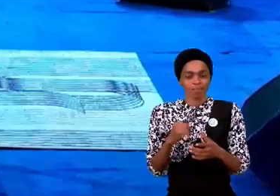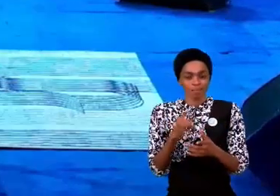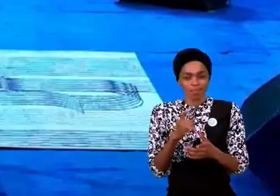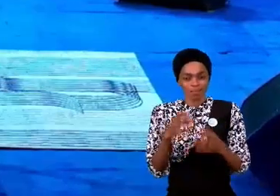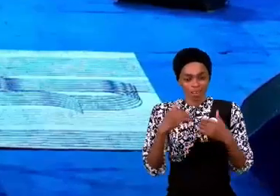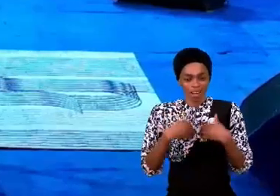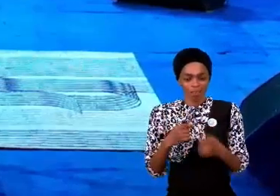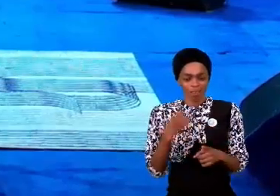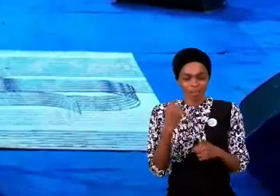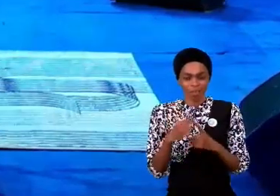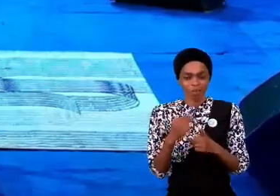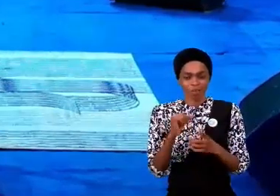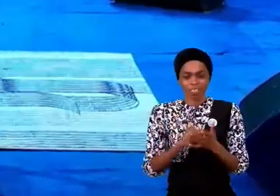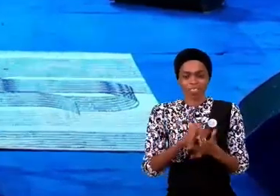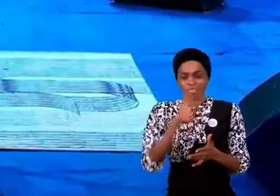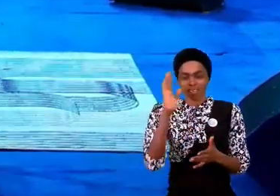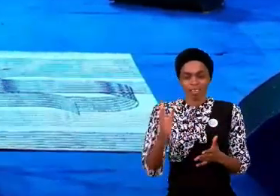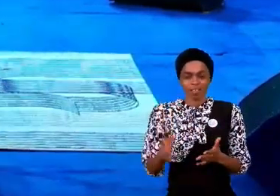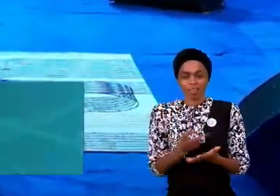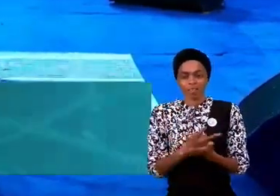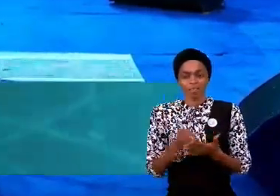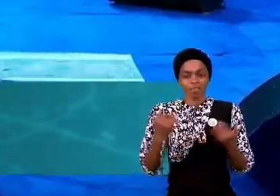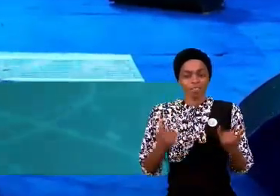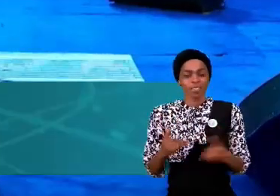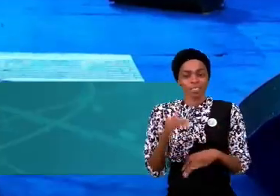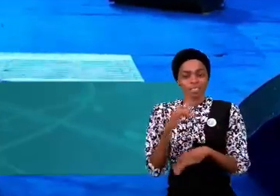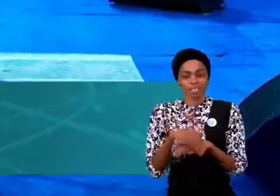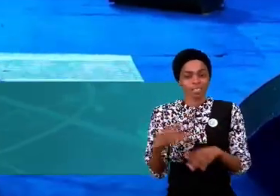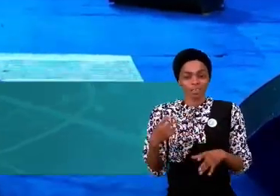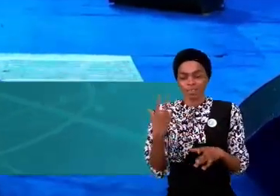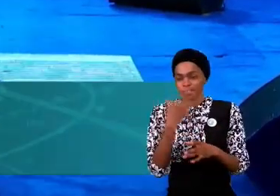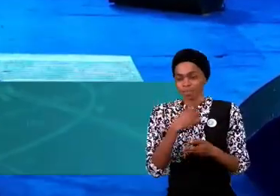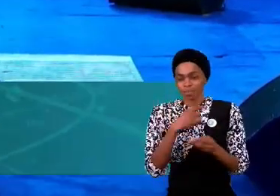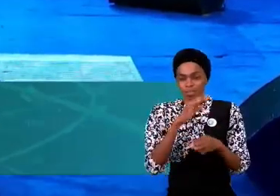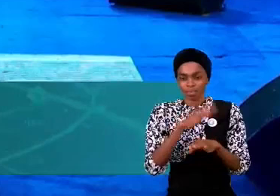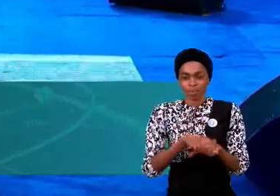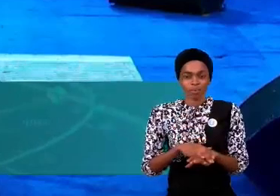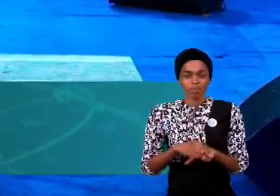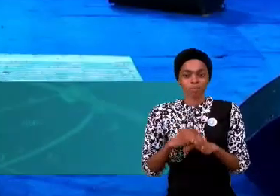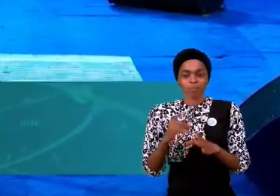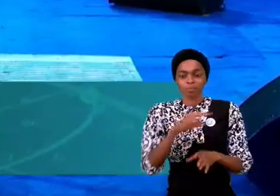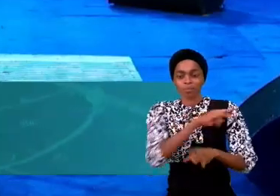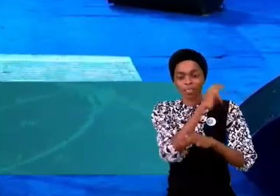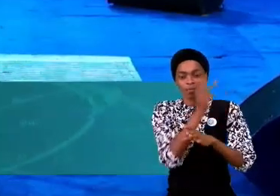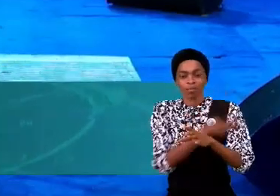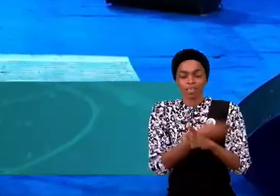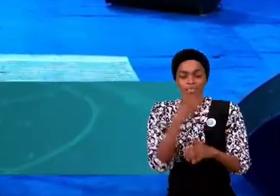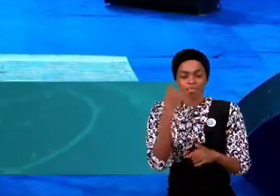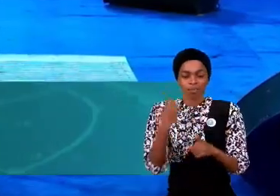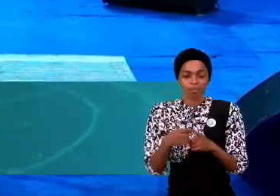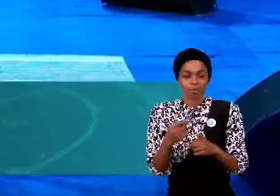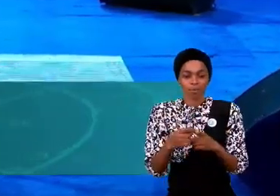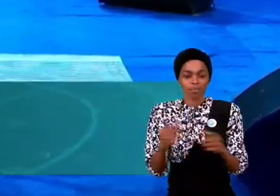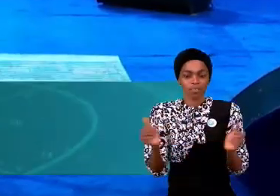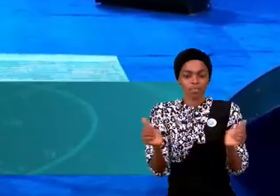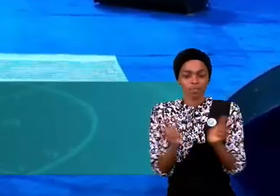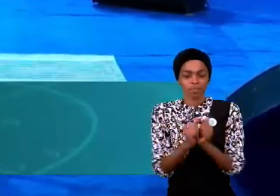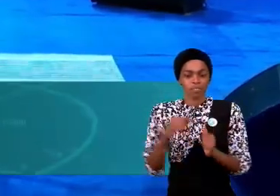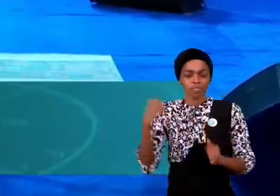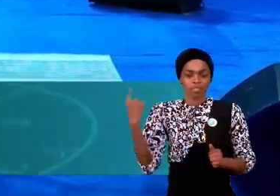word with ever manifold wonders. Mighty word. Powerful